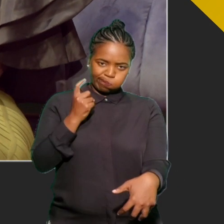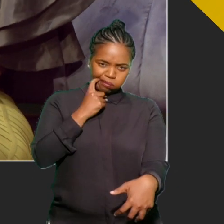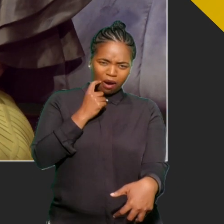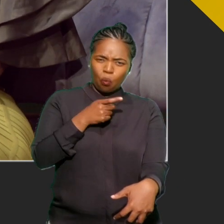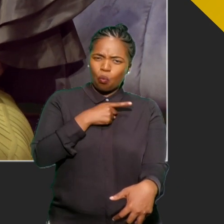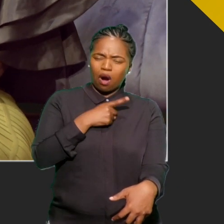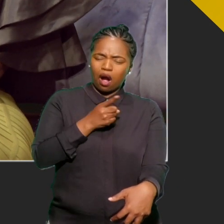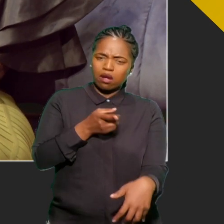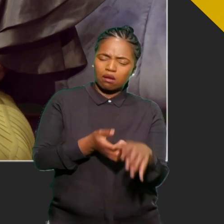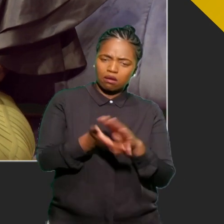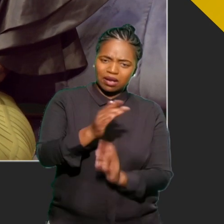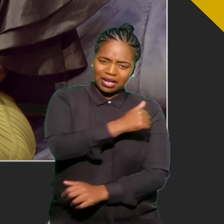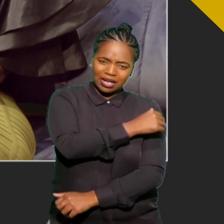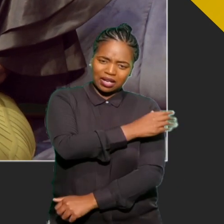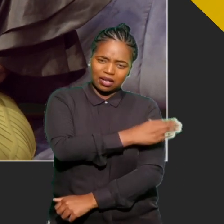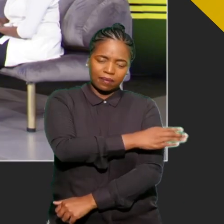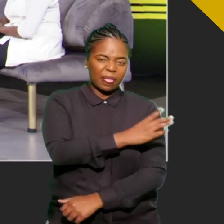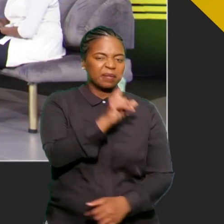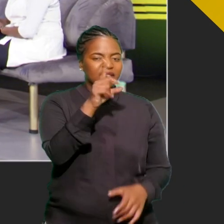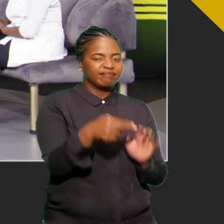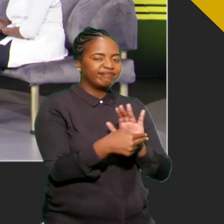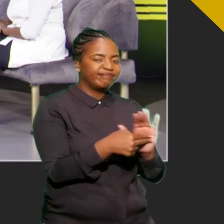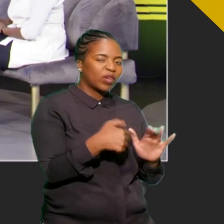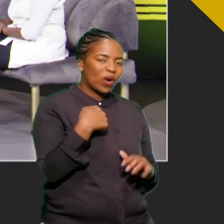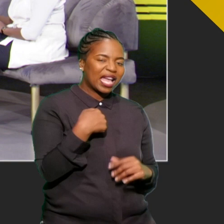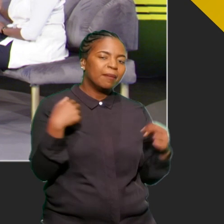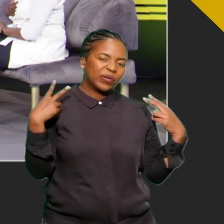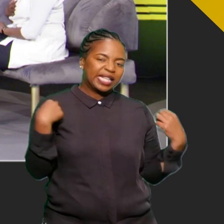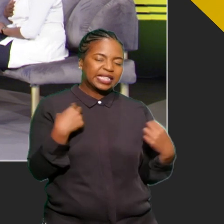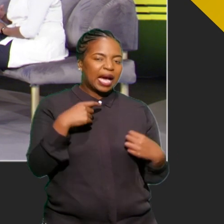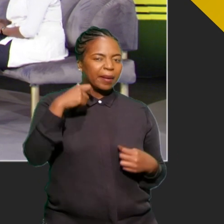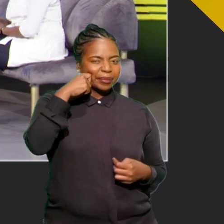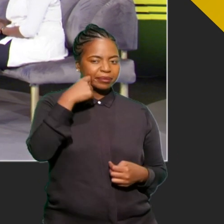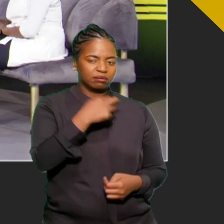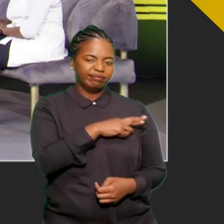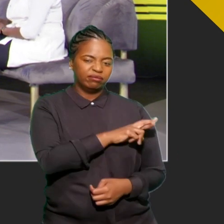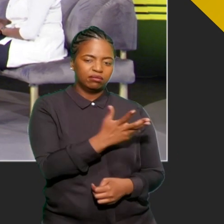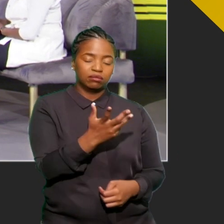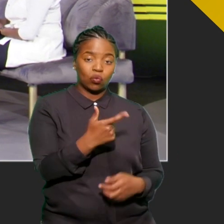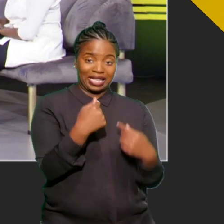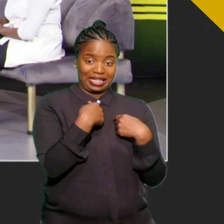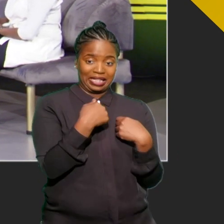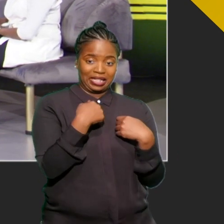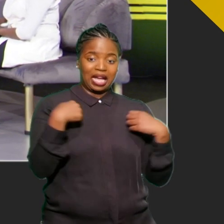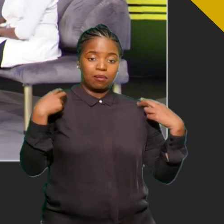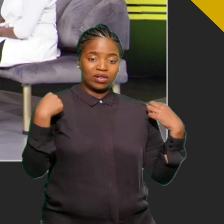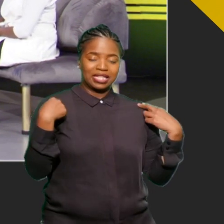from getting that care? Stigma. Stigma. Stigma. Yeah. And unfortunately, it's associated with us.